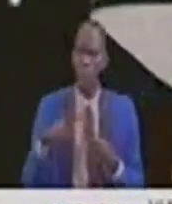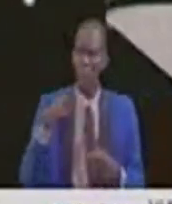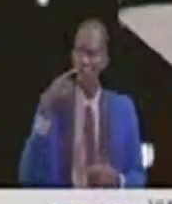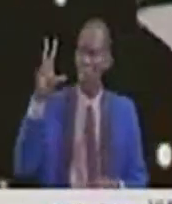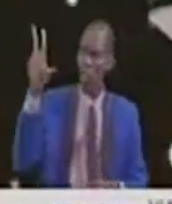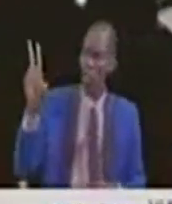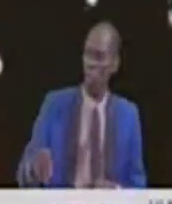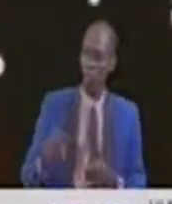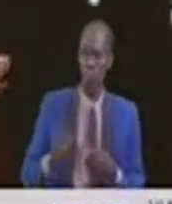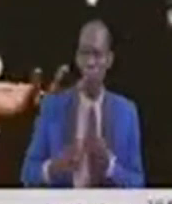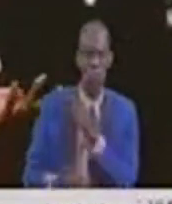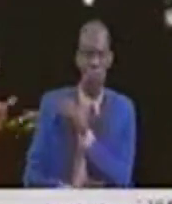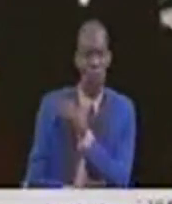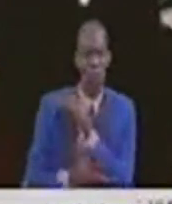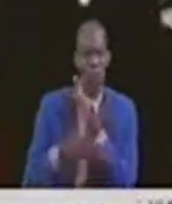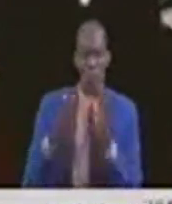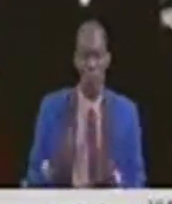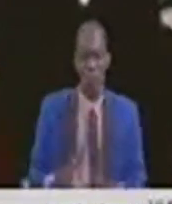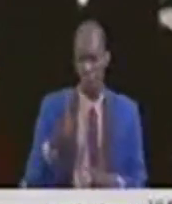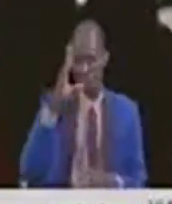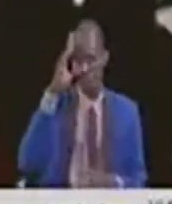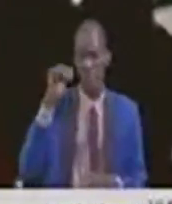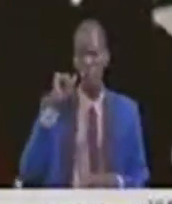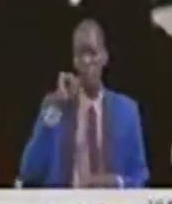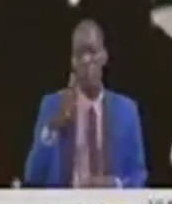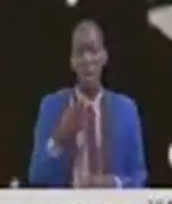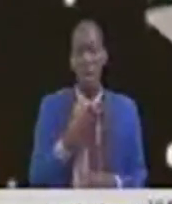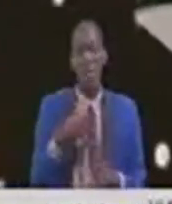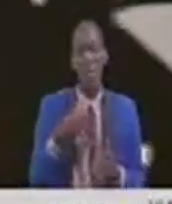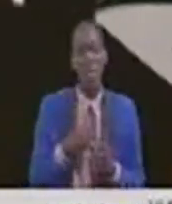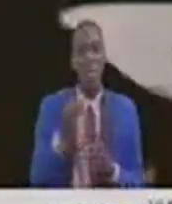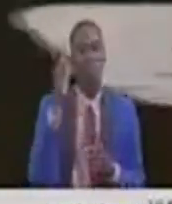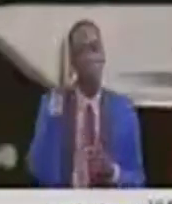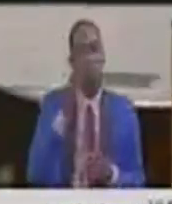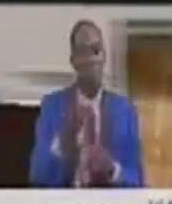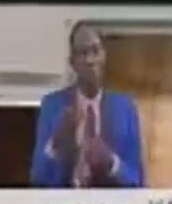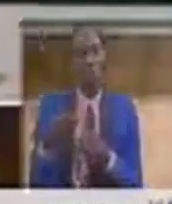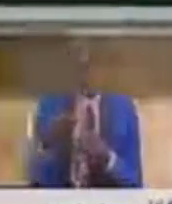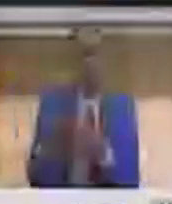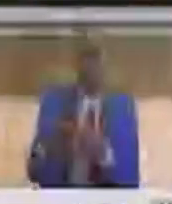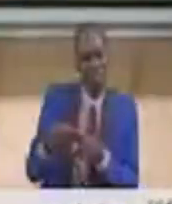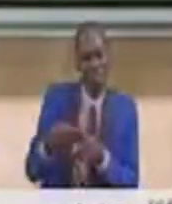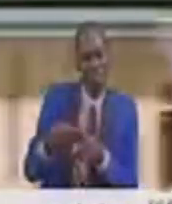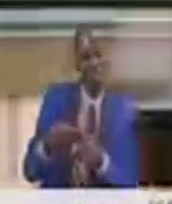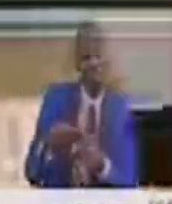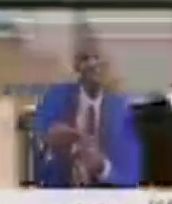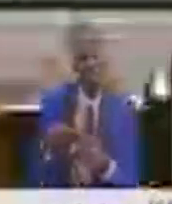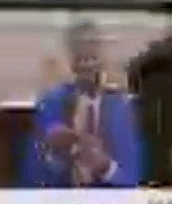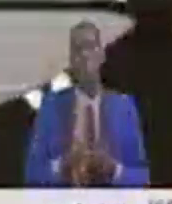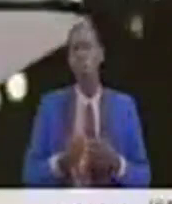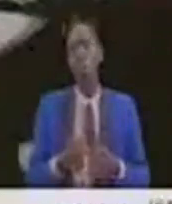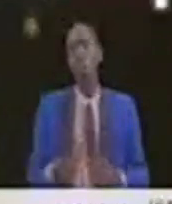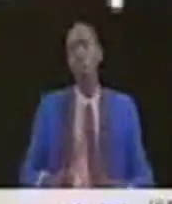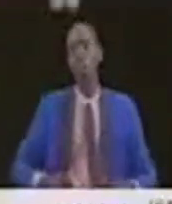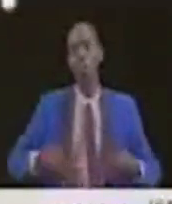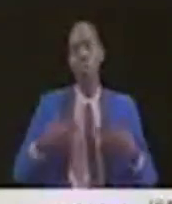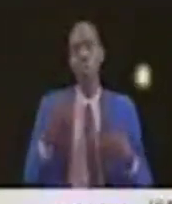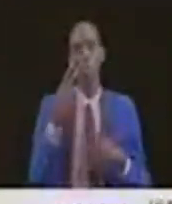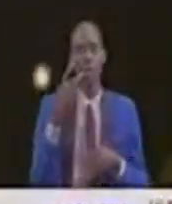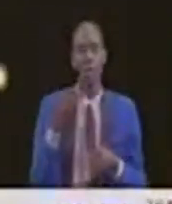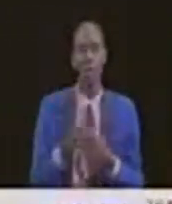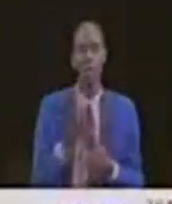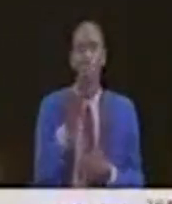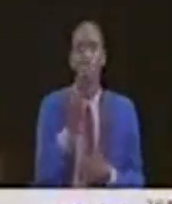to the temptress. And they cut short their own lives. Hebrews chapter 9, verse